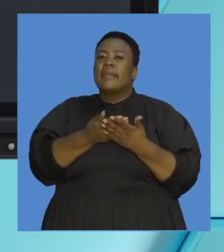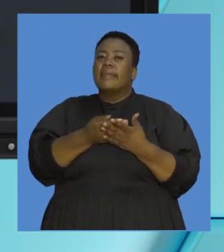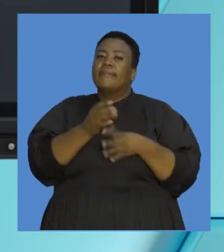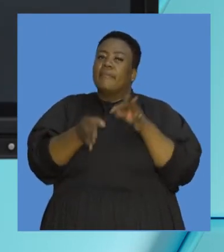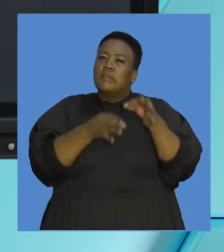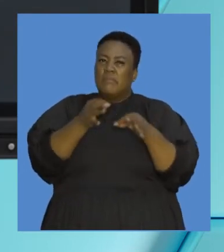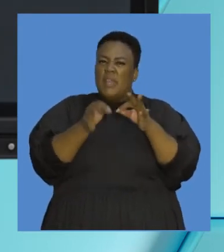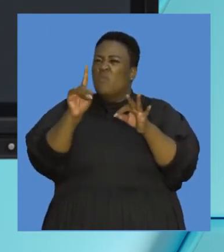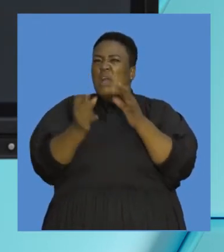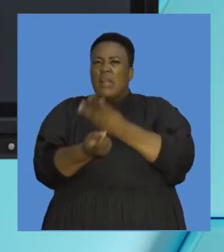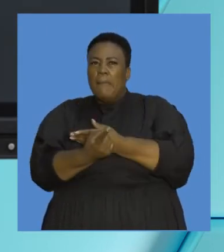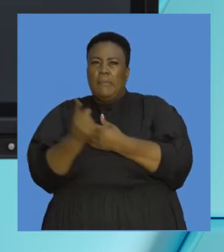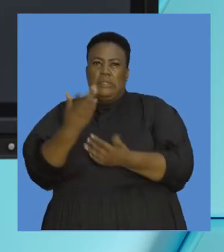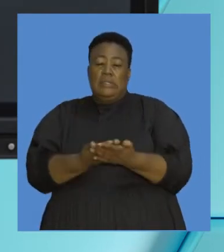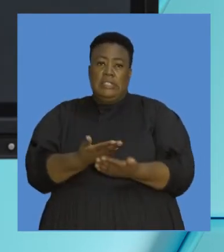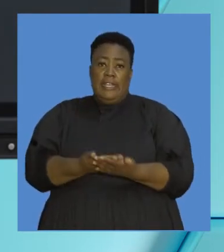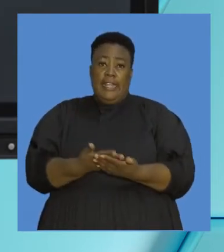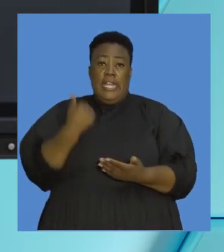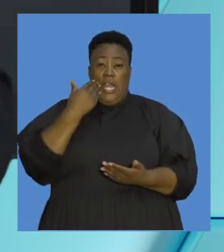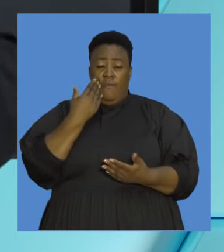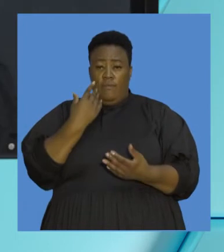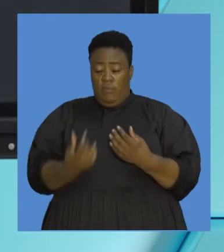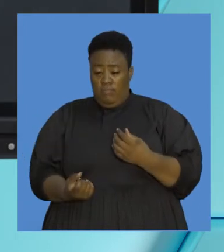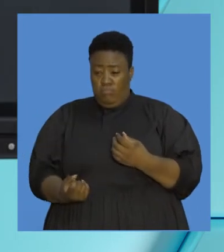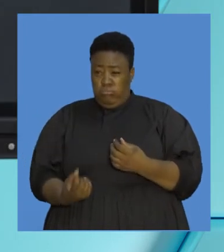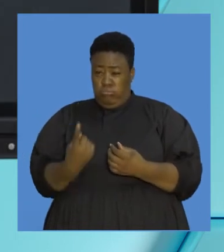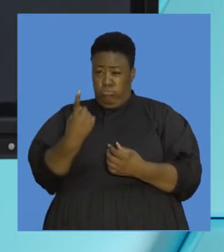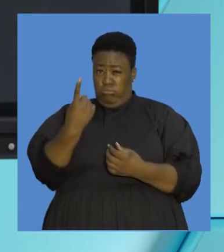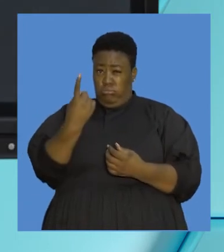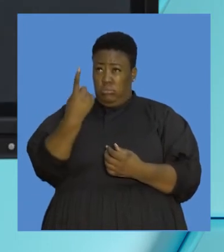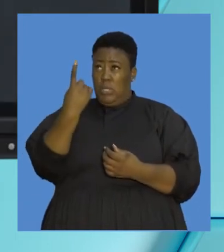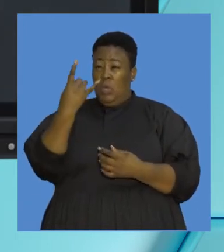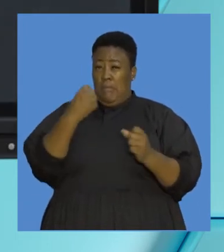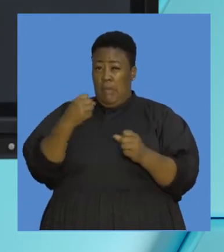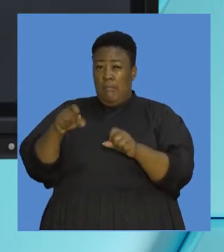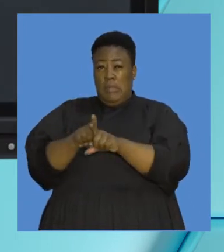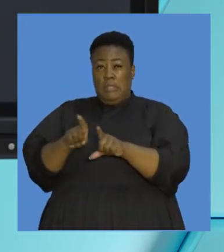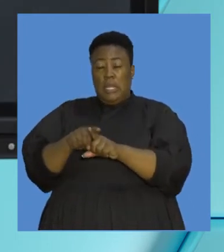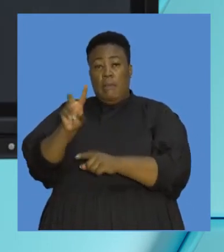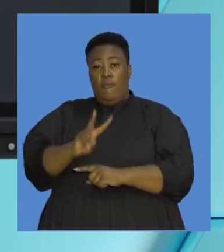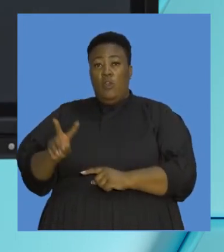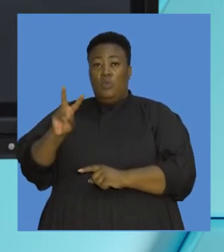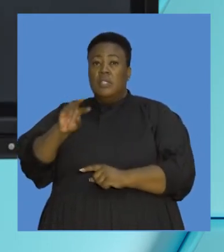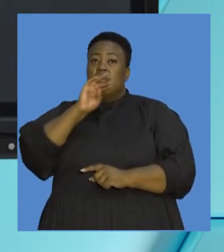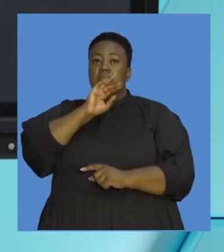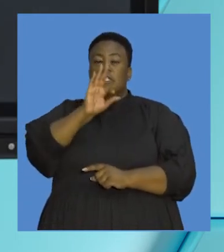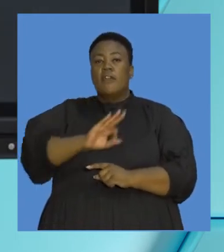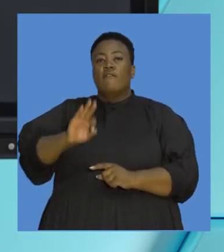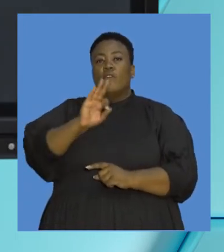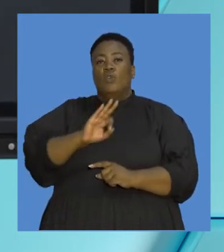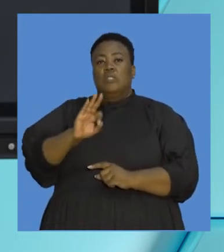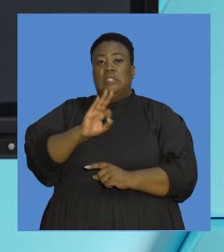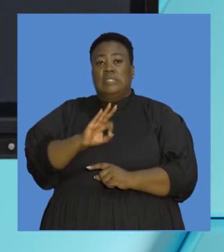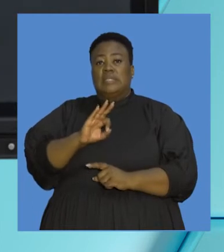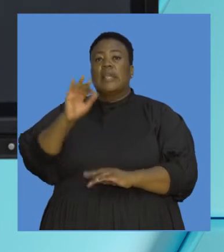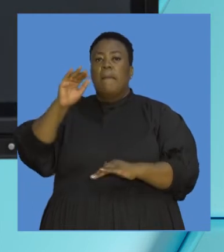possibly be happening. If the rocket is going at constant velocity, then the forces on it